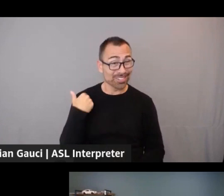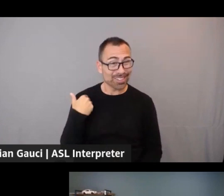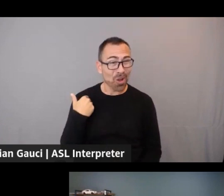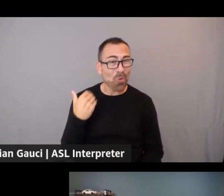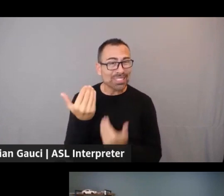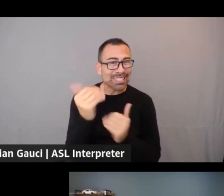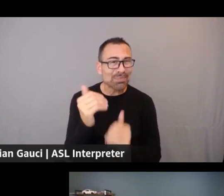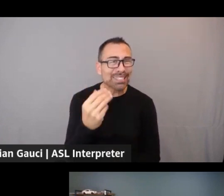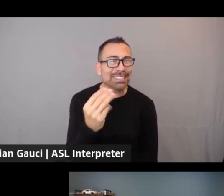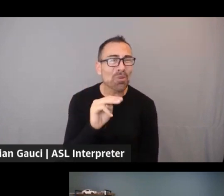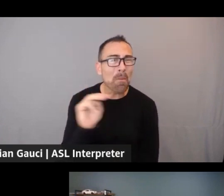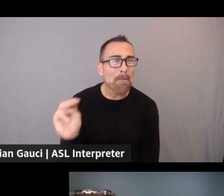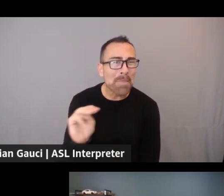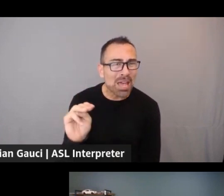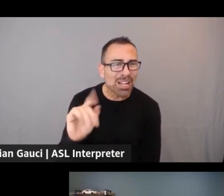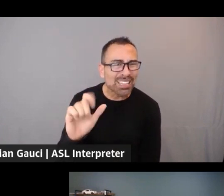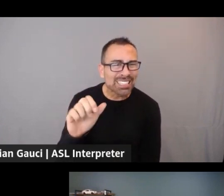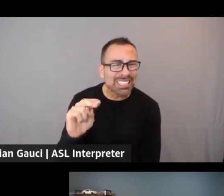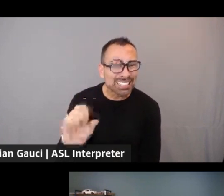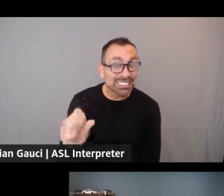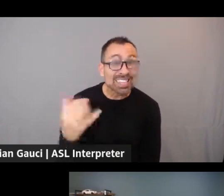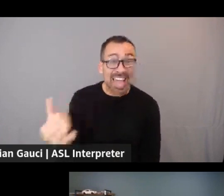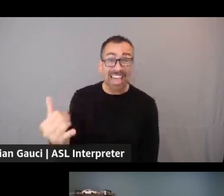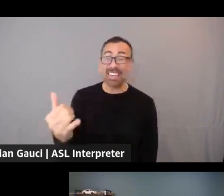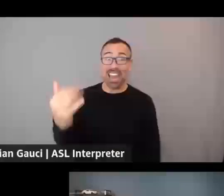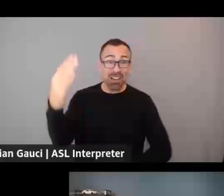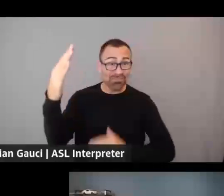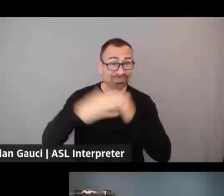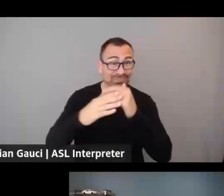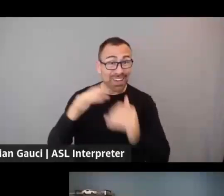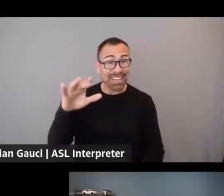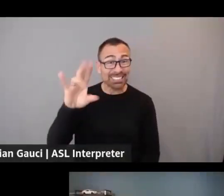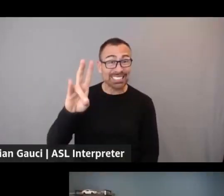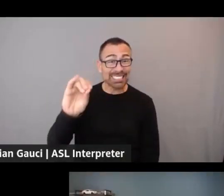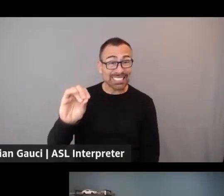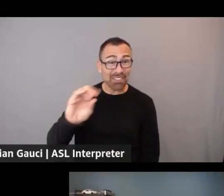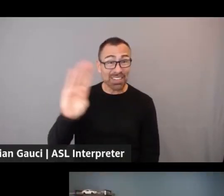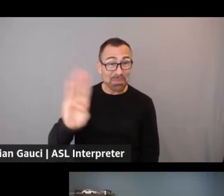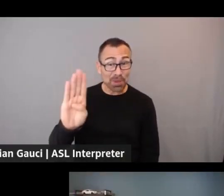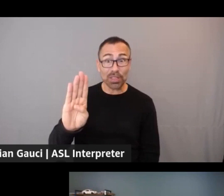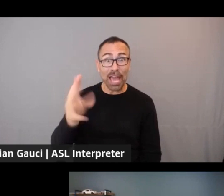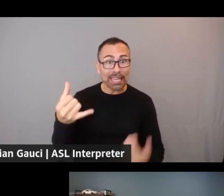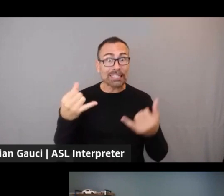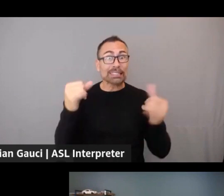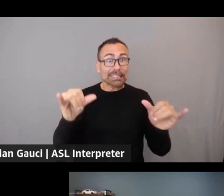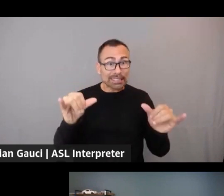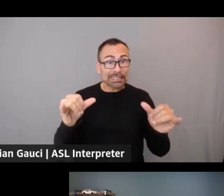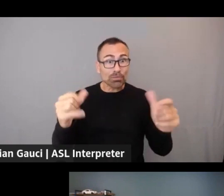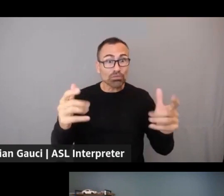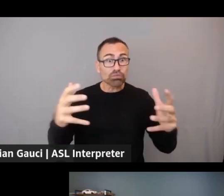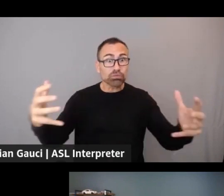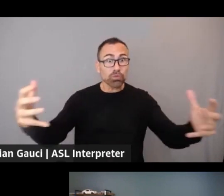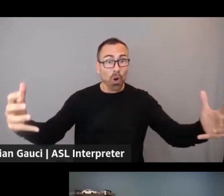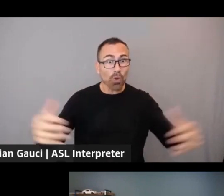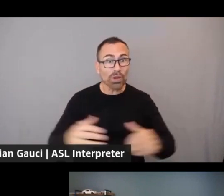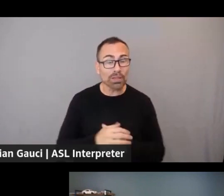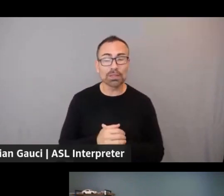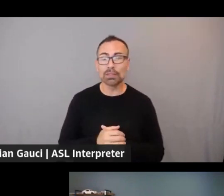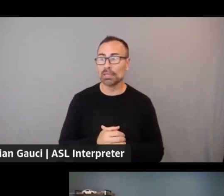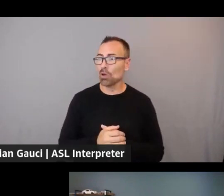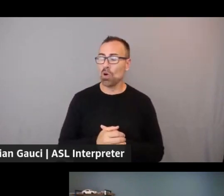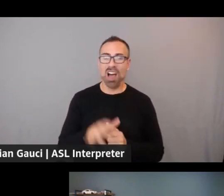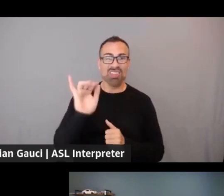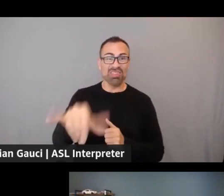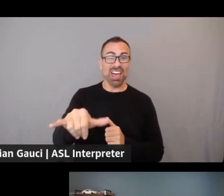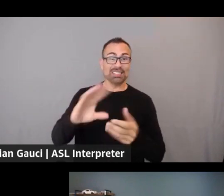two years, it grew up to 70 billion, and it's growing even faster. So that's the number that we're talking about, and I don't know how